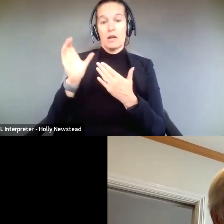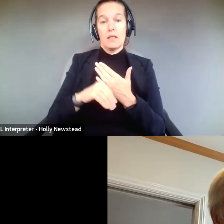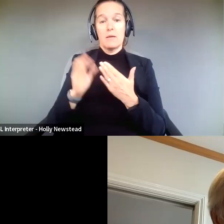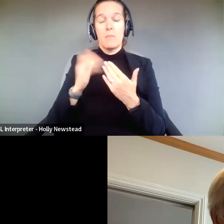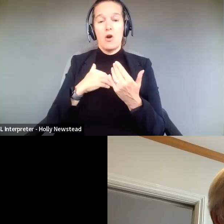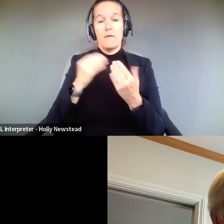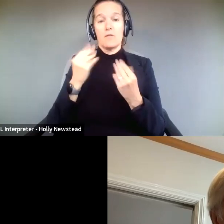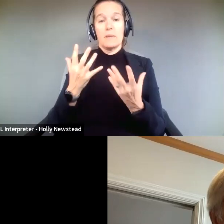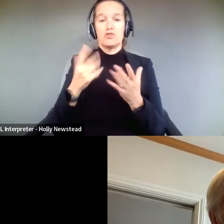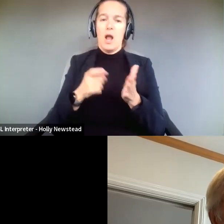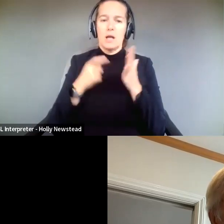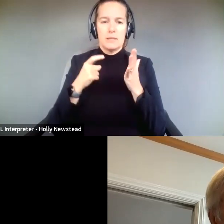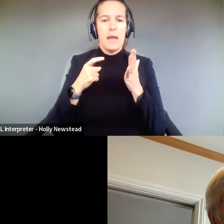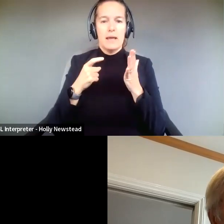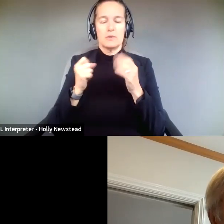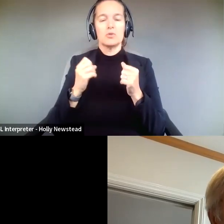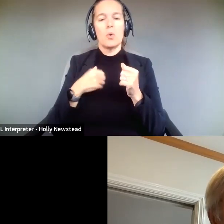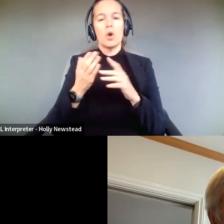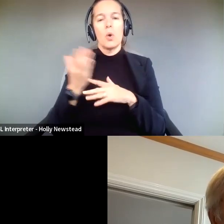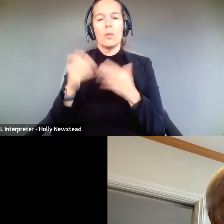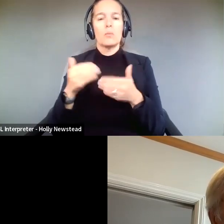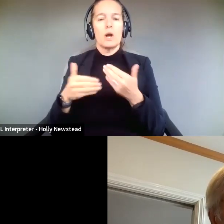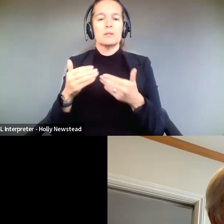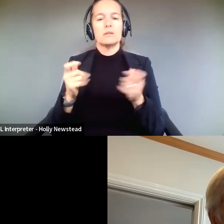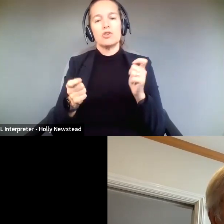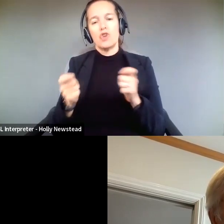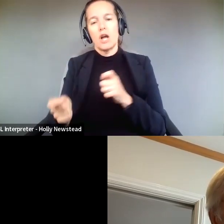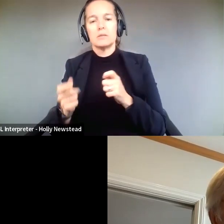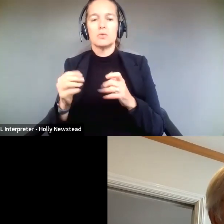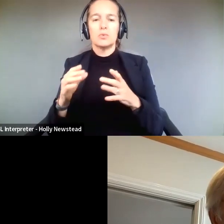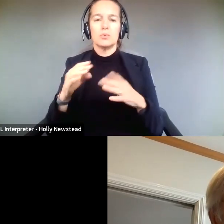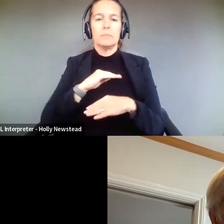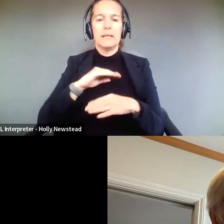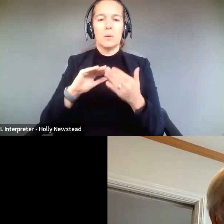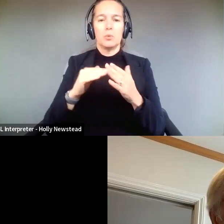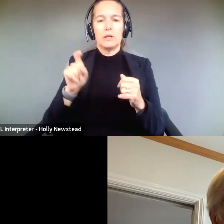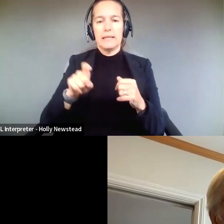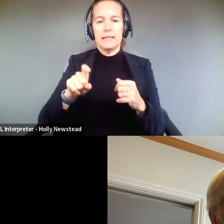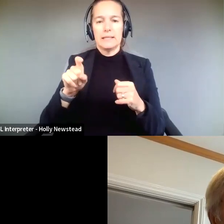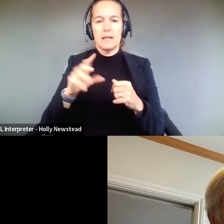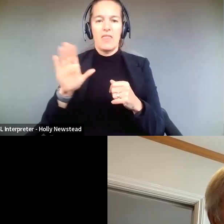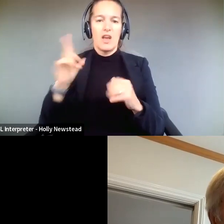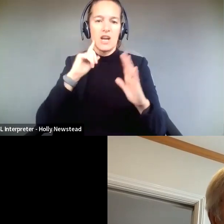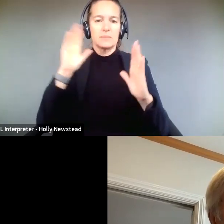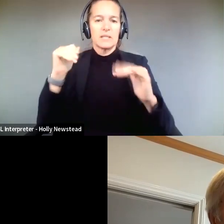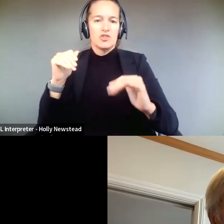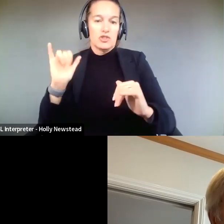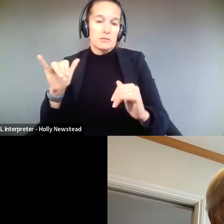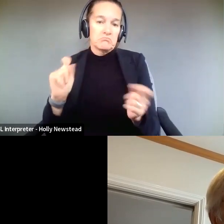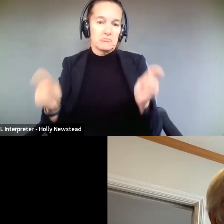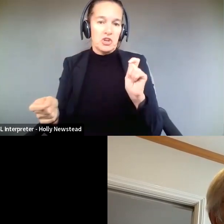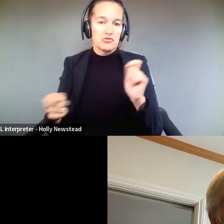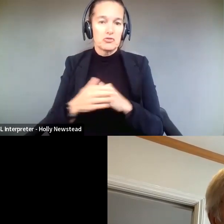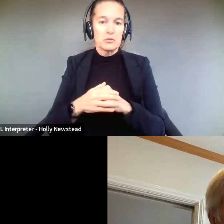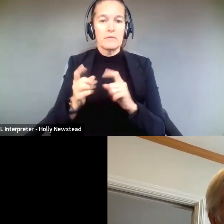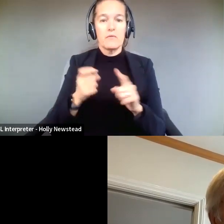demand. So we're going through the process of adjusting to meet the community need and their expectations, which have changed.